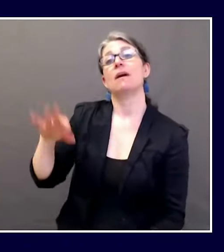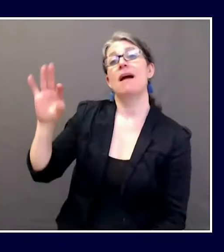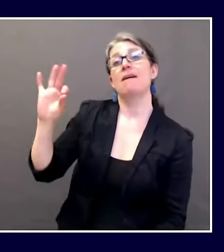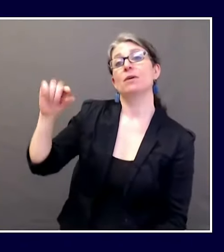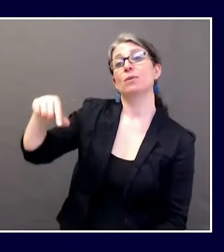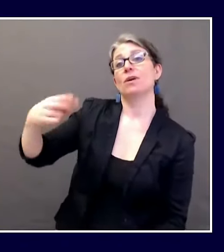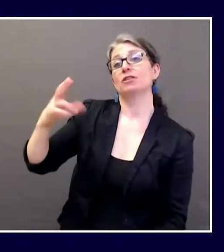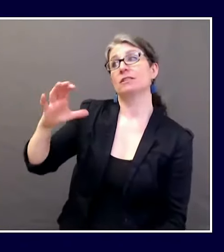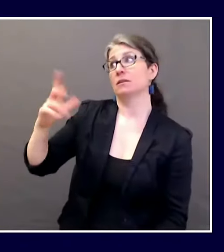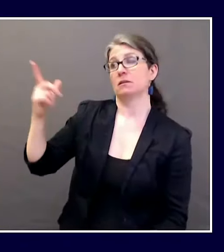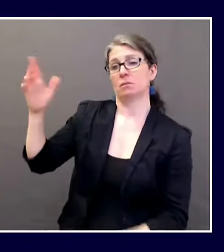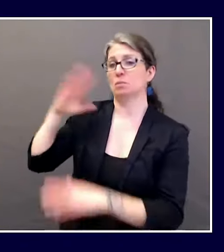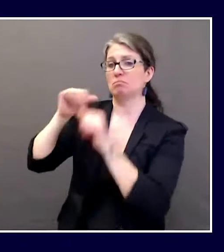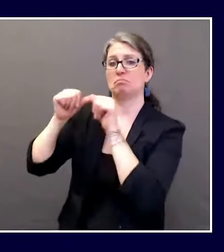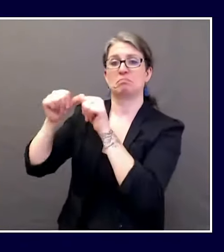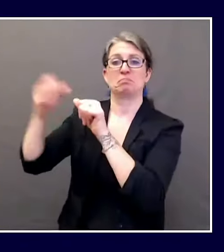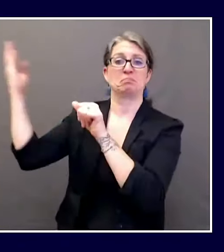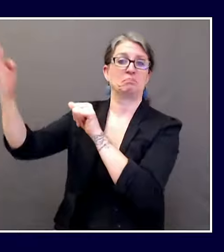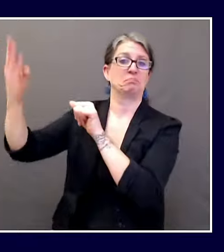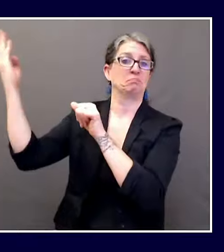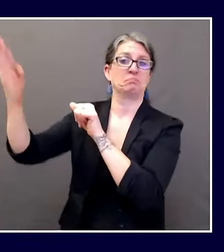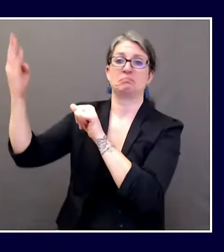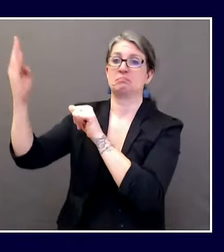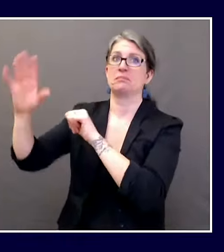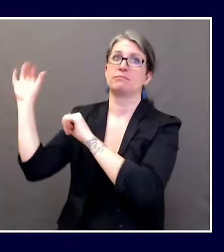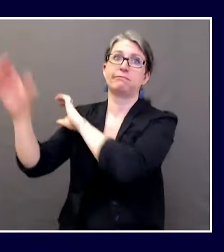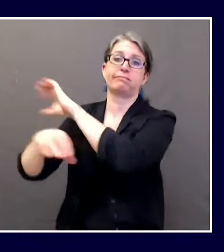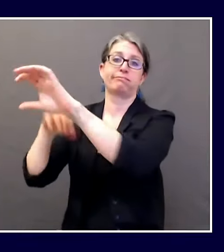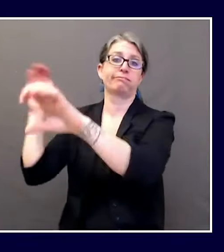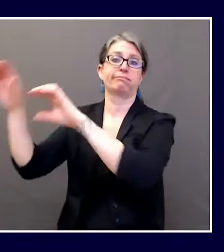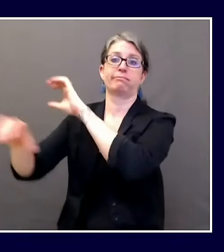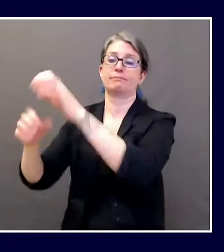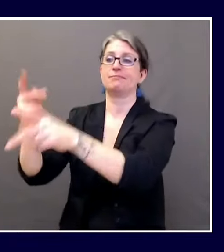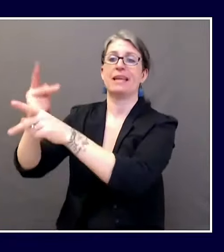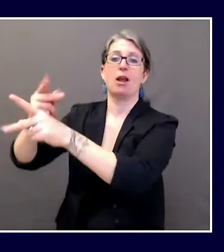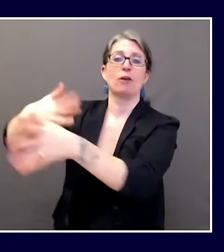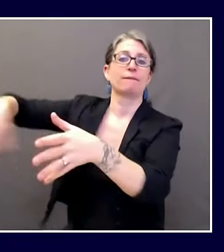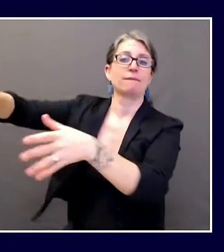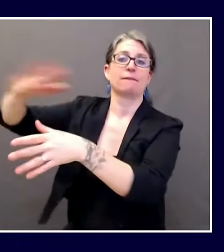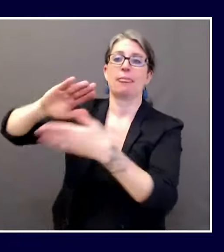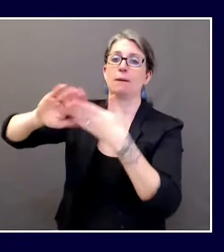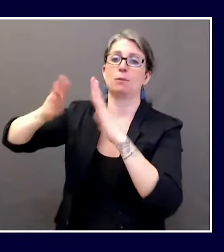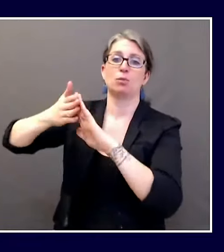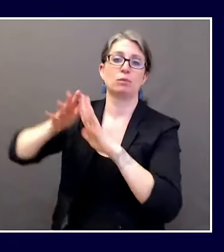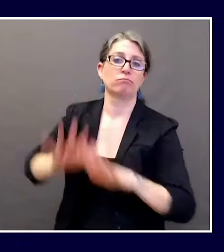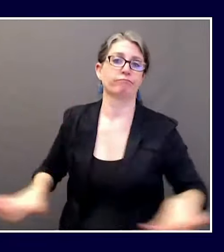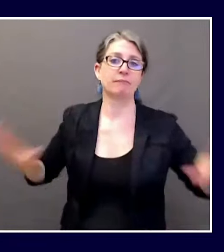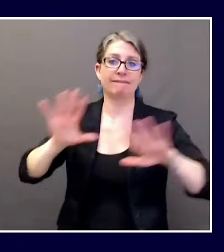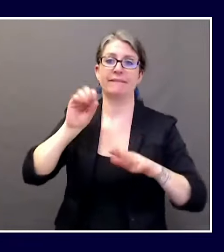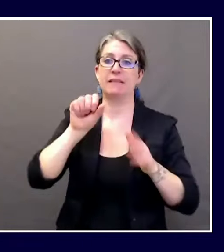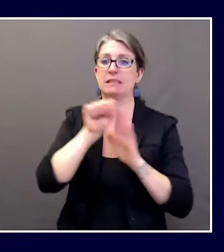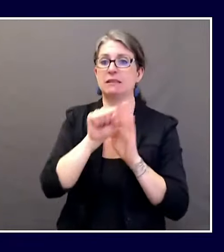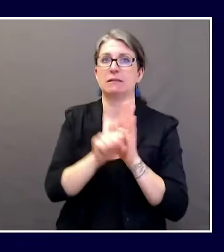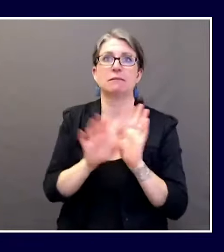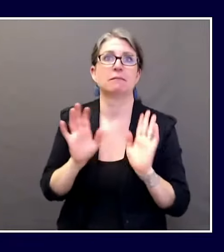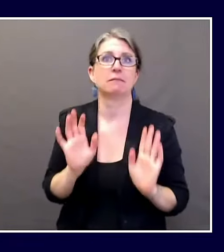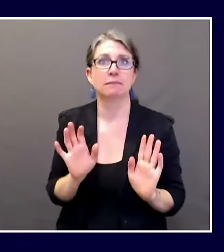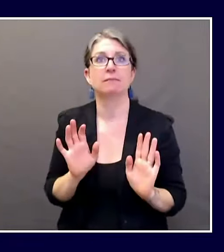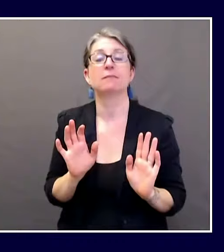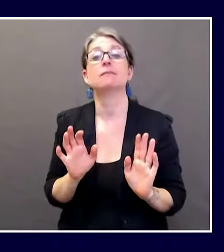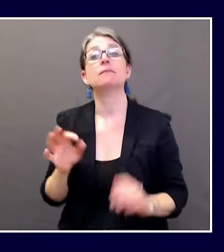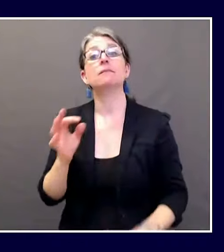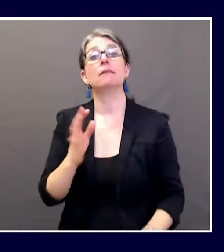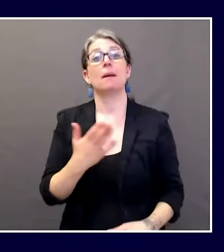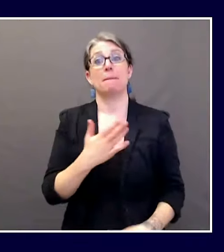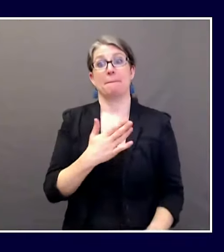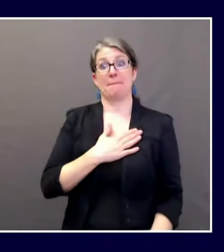for their patients as well as those in their communities. Now, we've already been allocating vaccine to them. So this will be, in some